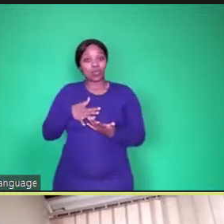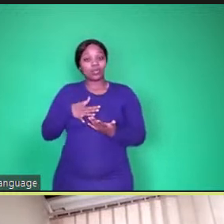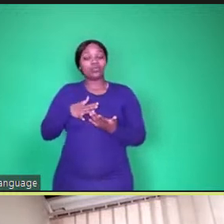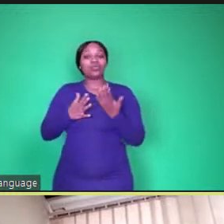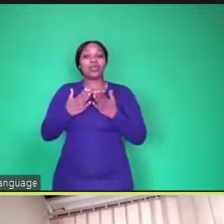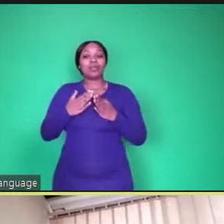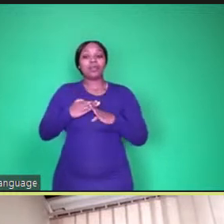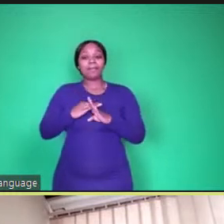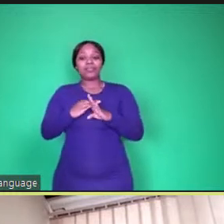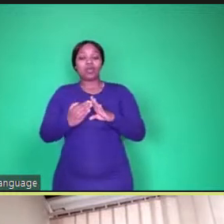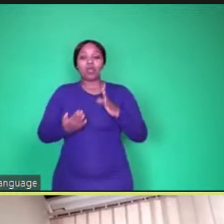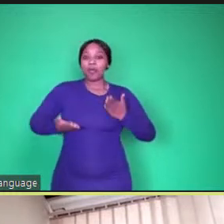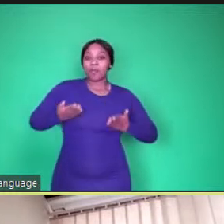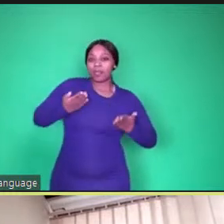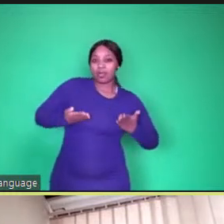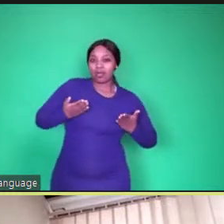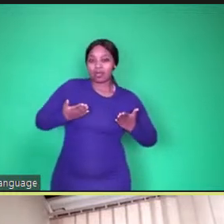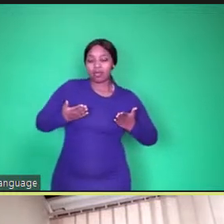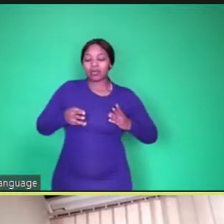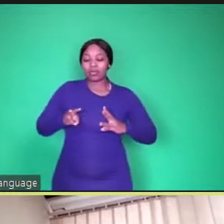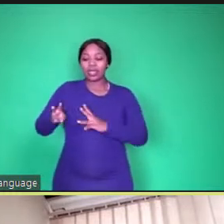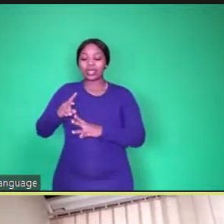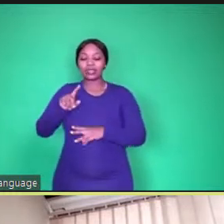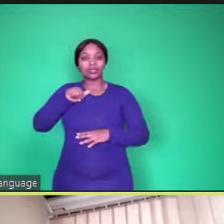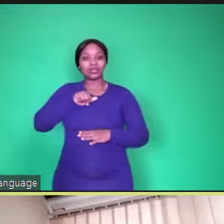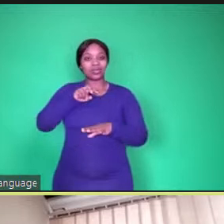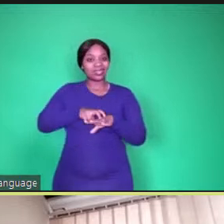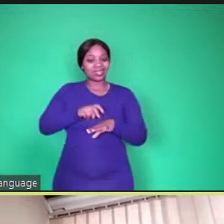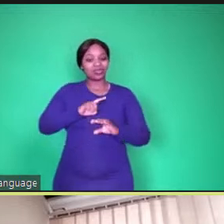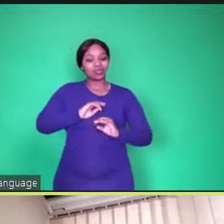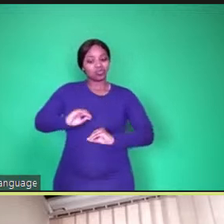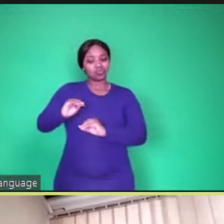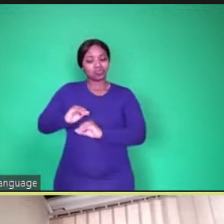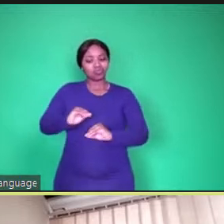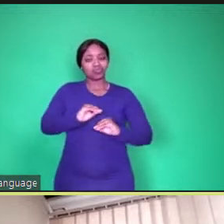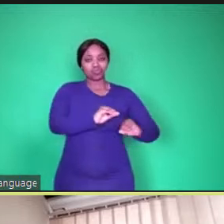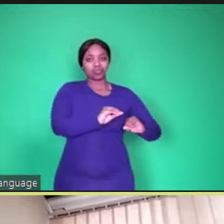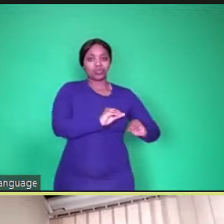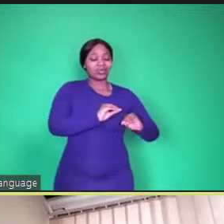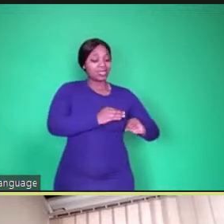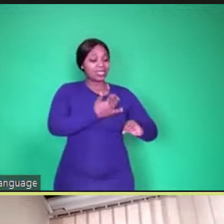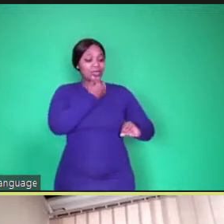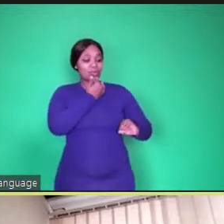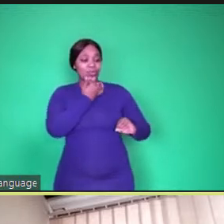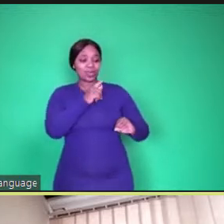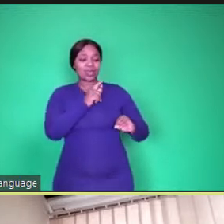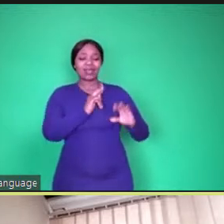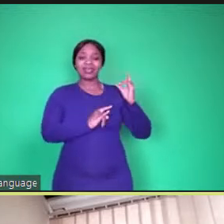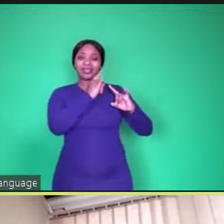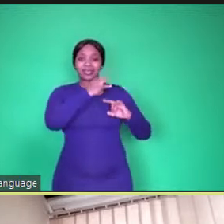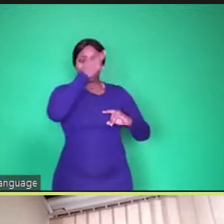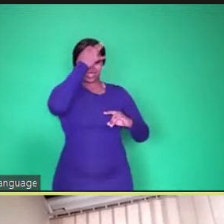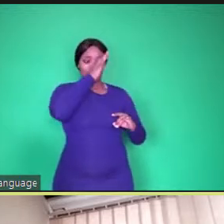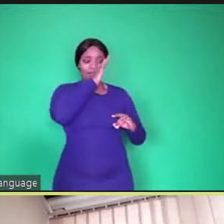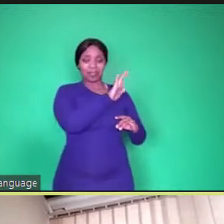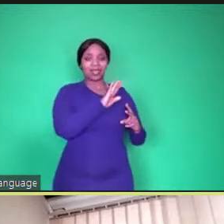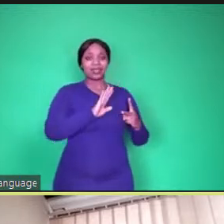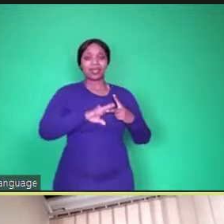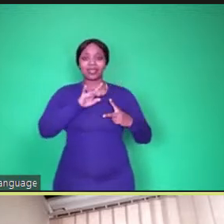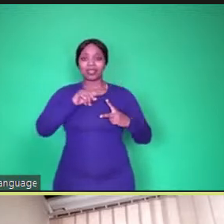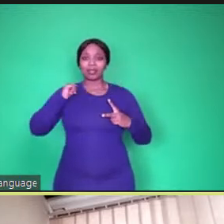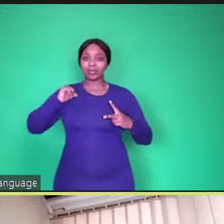or to balance, then which means we need to be in a position to educate. Educating who? The city governments and also the municipalities in